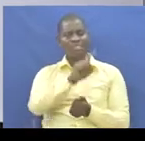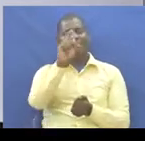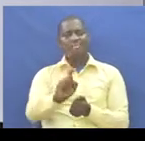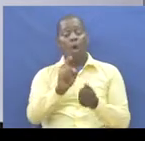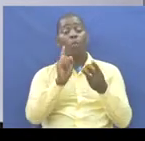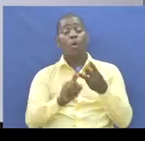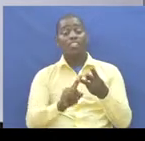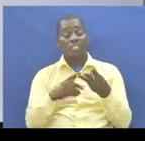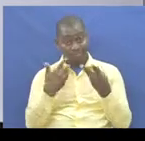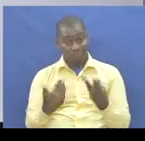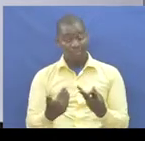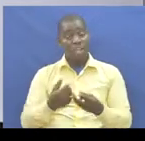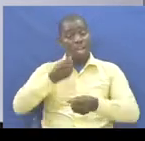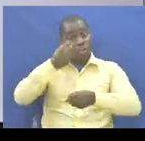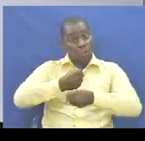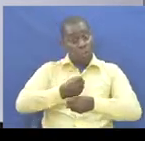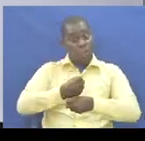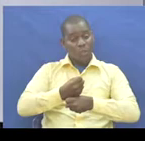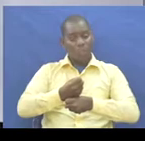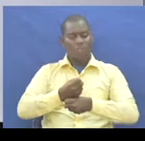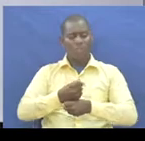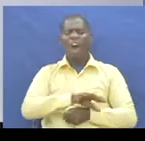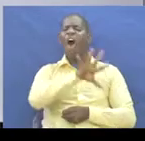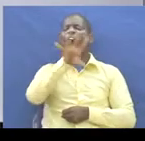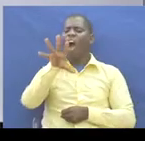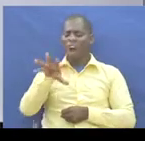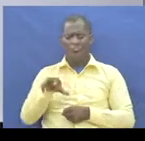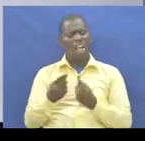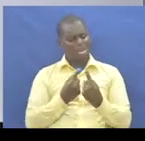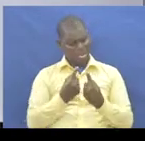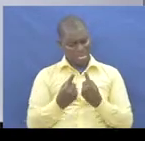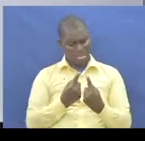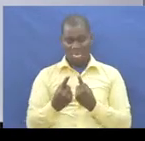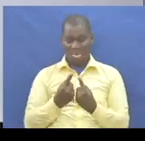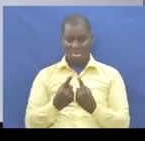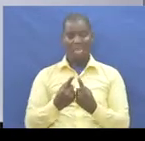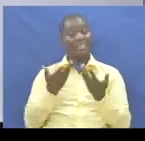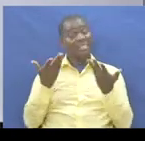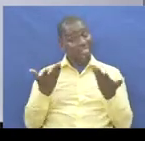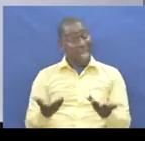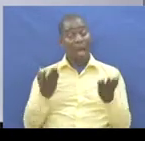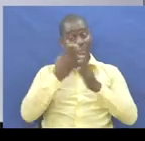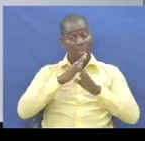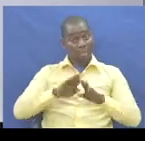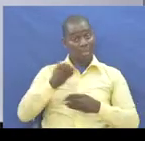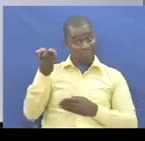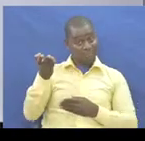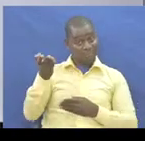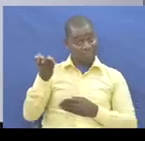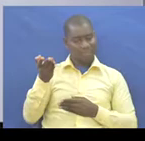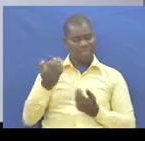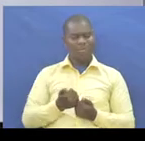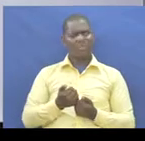Try to explain what happens. But the third question to do is,